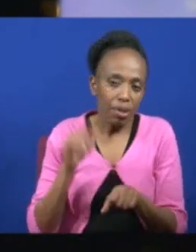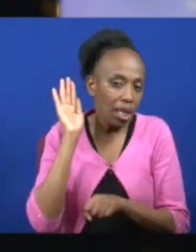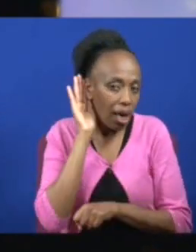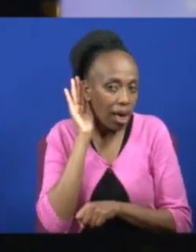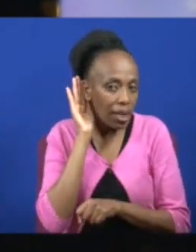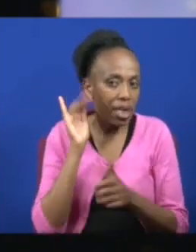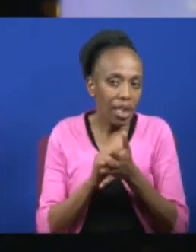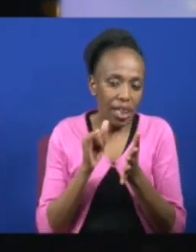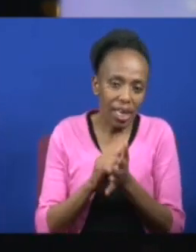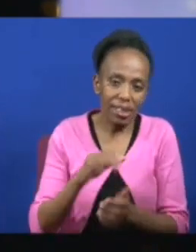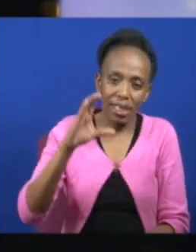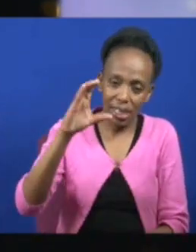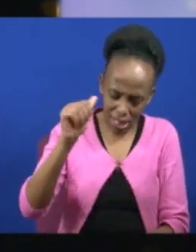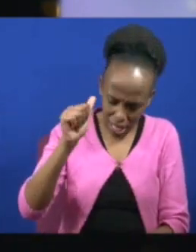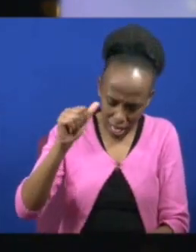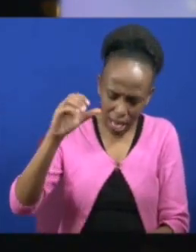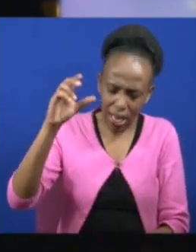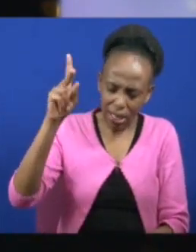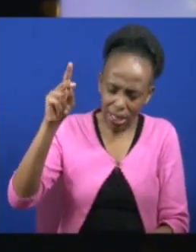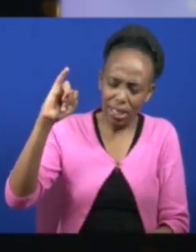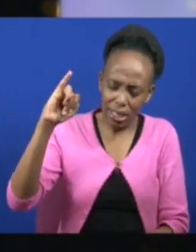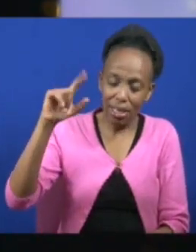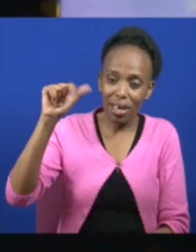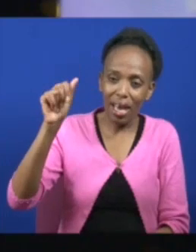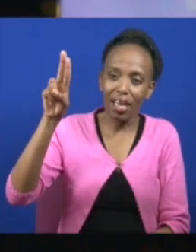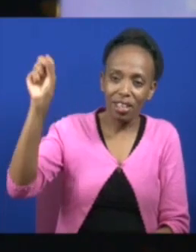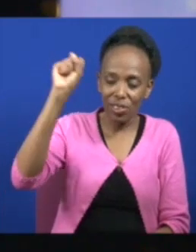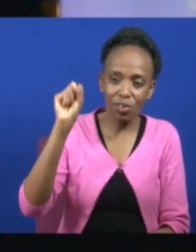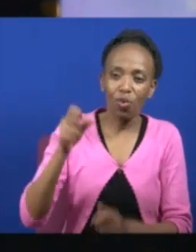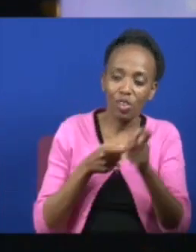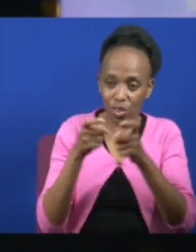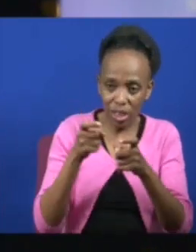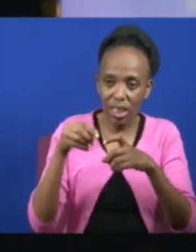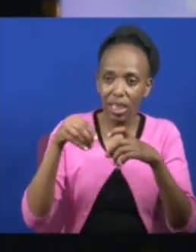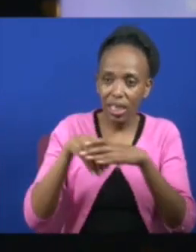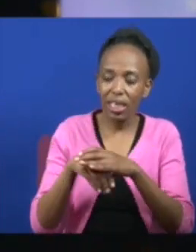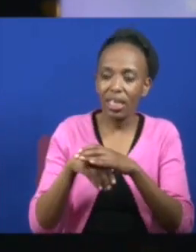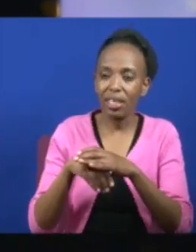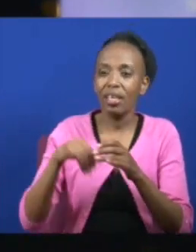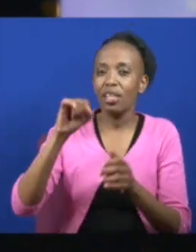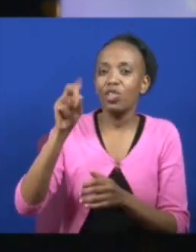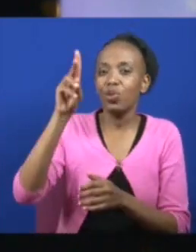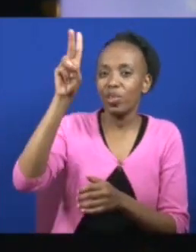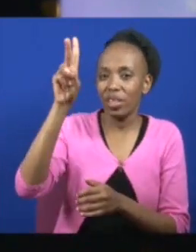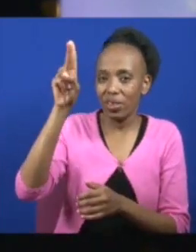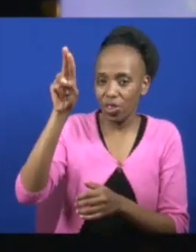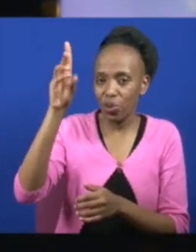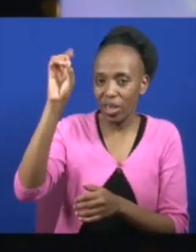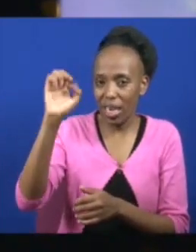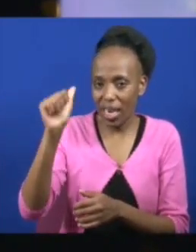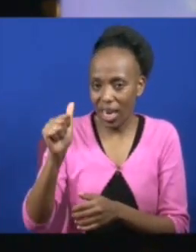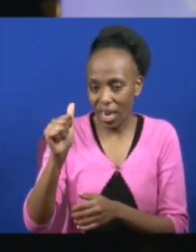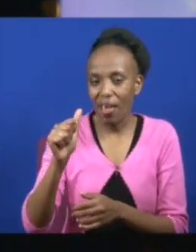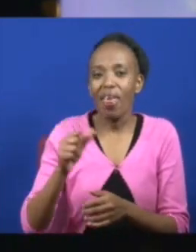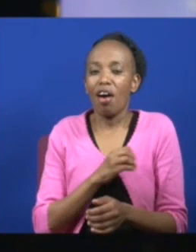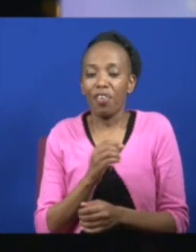that Archelaus was reigning in Judea in place of his father Herod, he was afraid to go there.